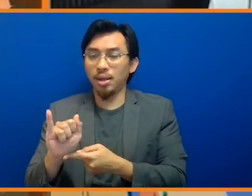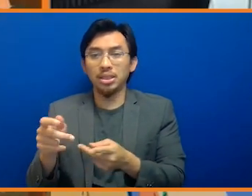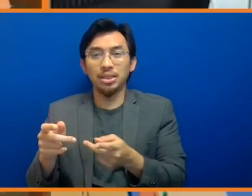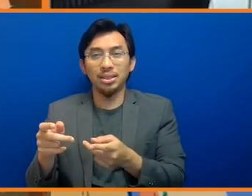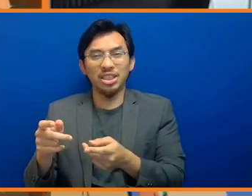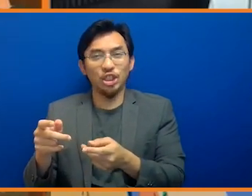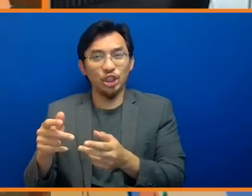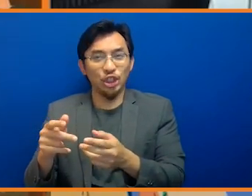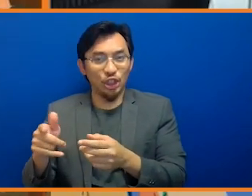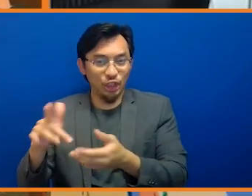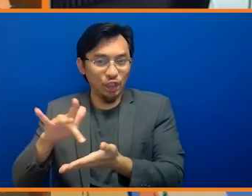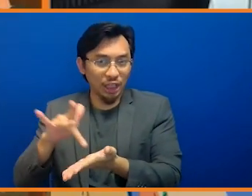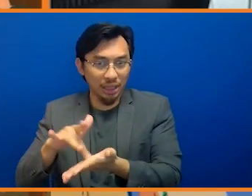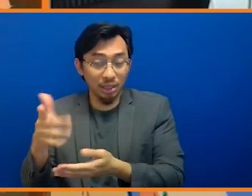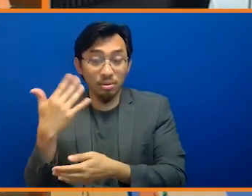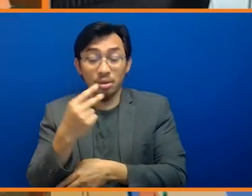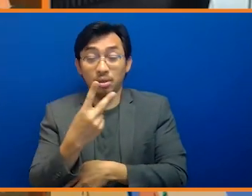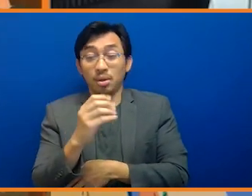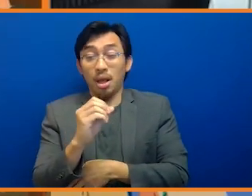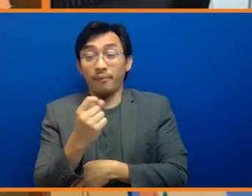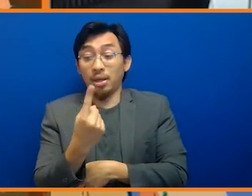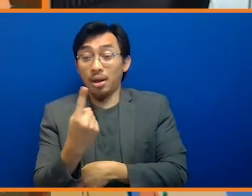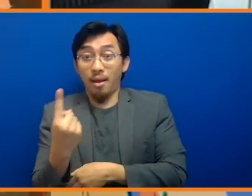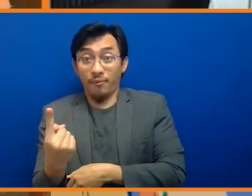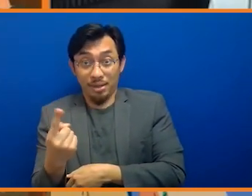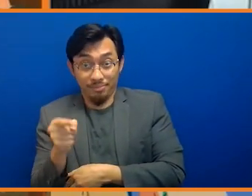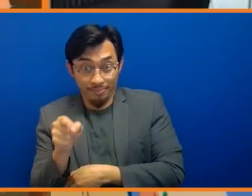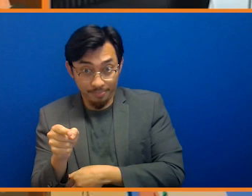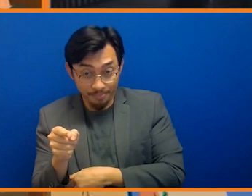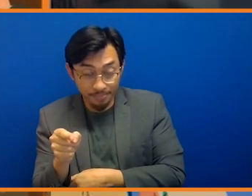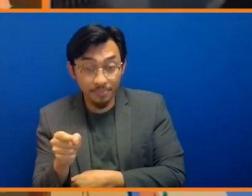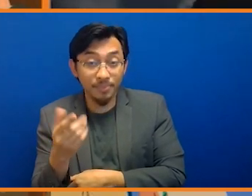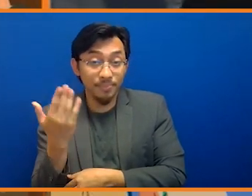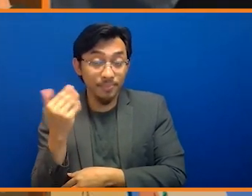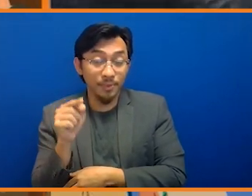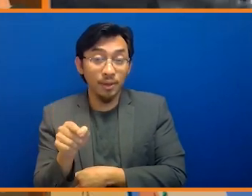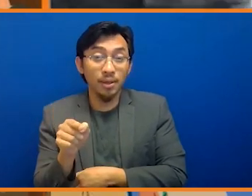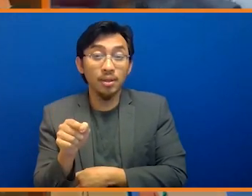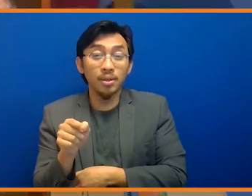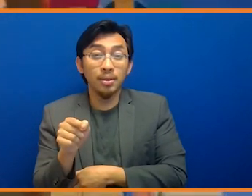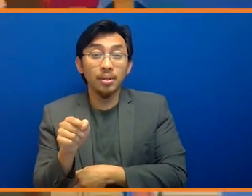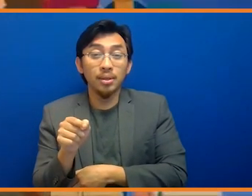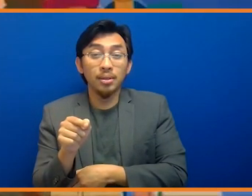But when 2011 occurred,